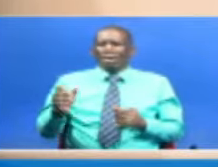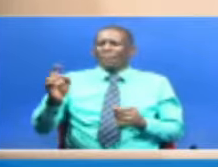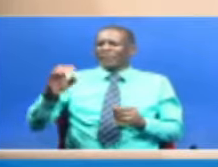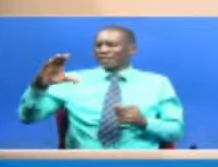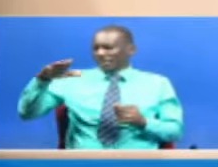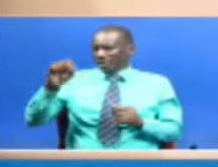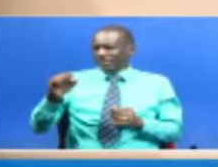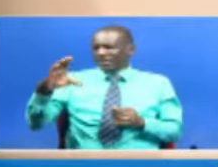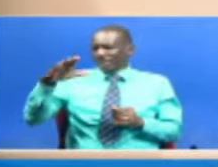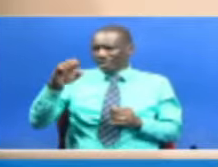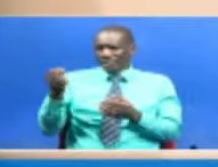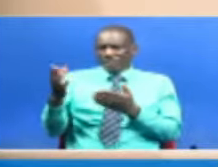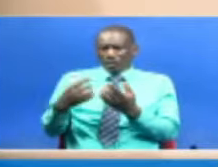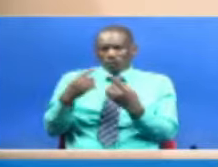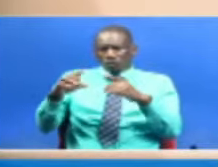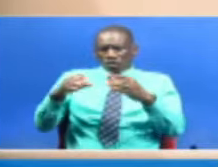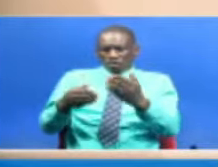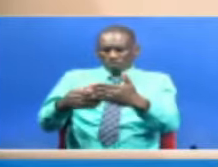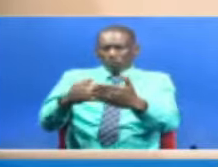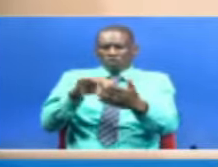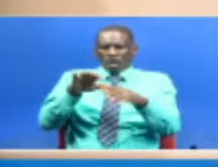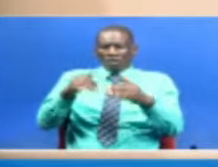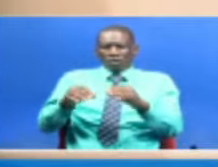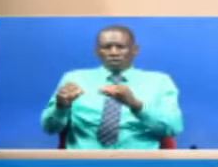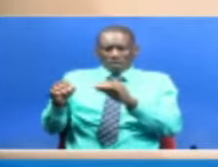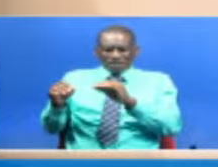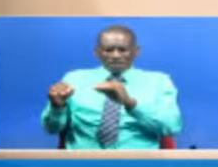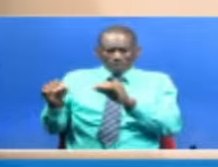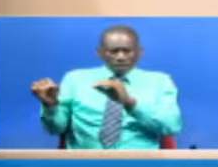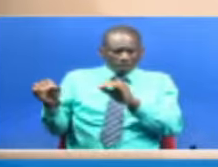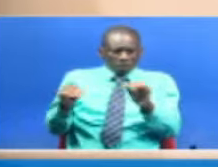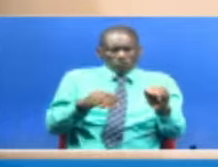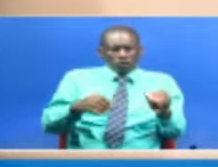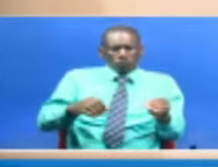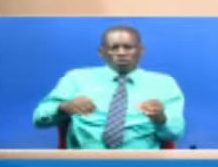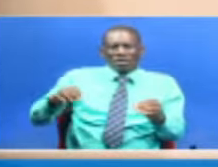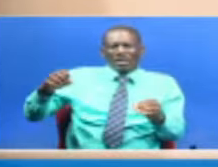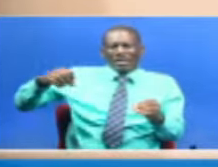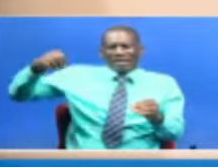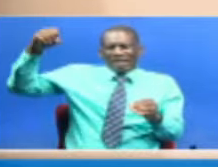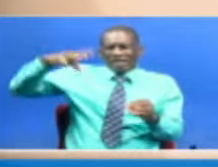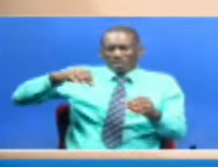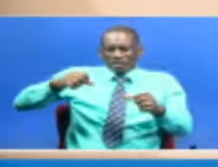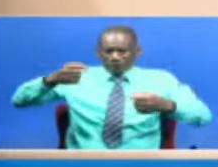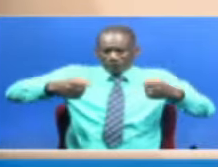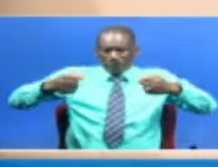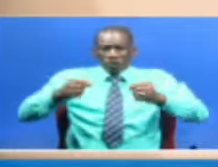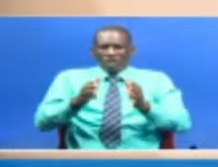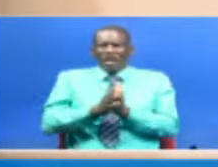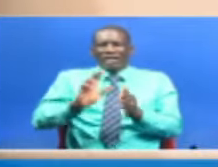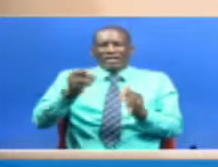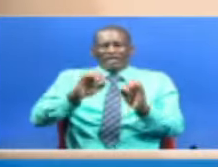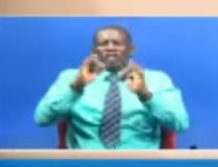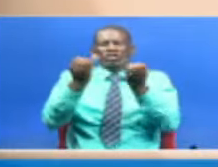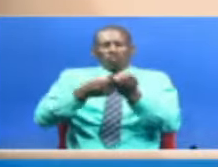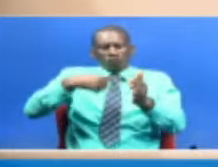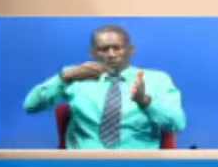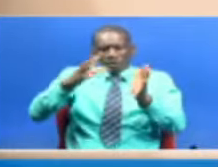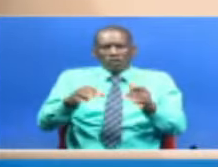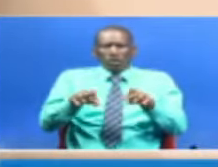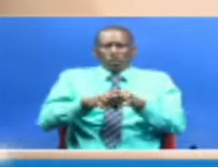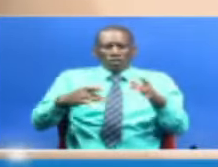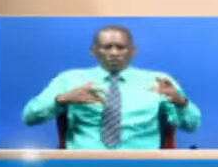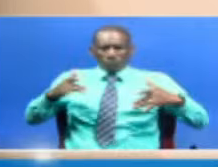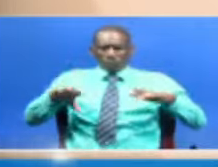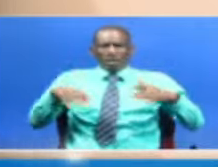the CS here has talked previously about the transition to electric mobility. And the Kenyan Association of Manufacturers also raised concern about